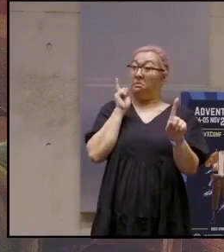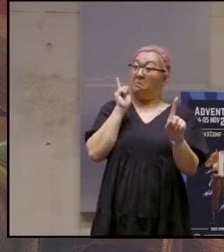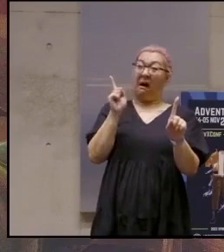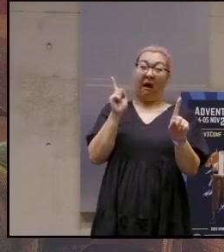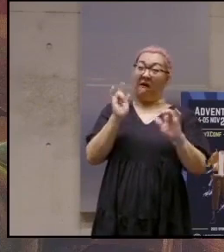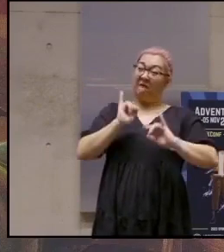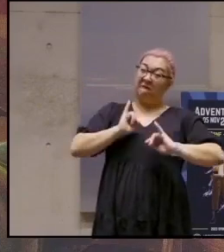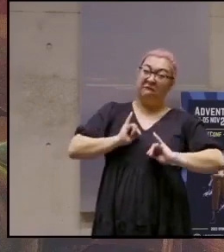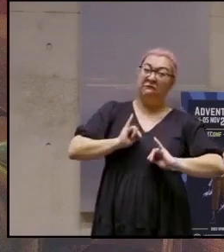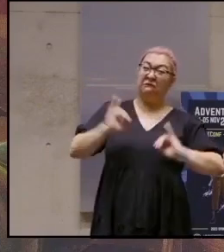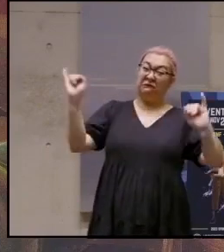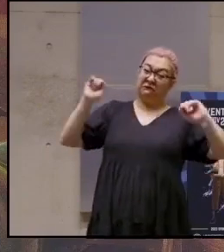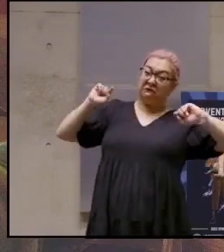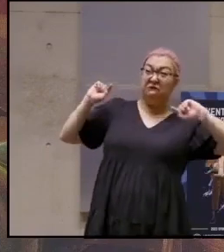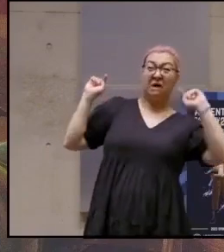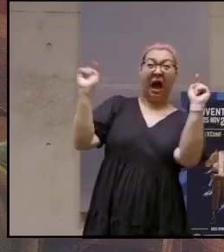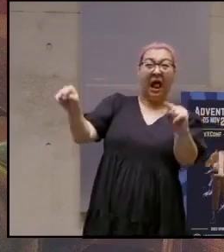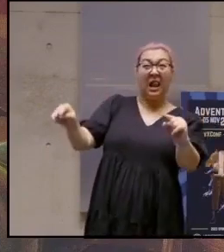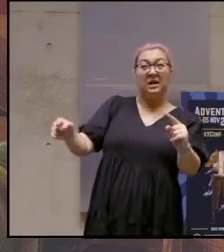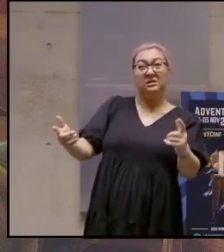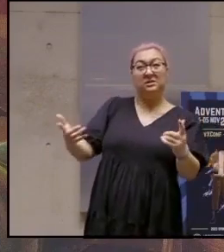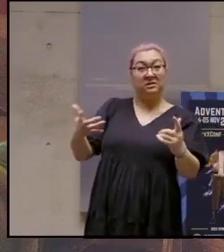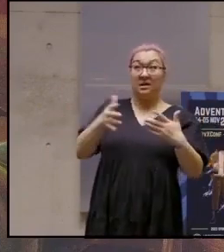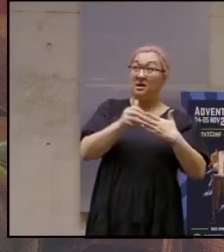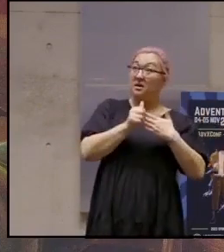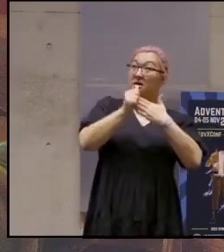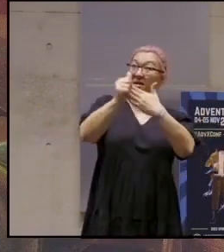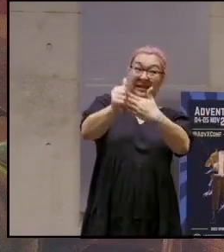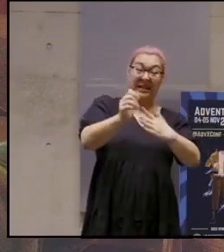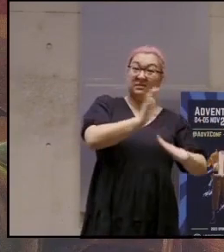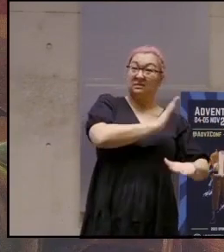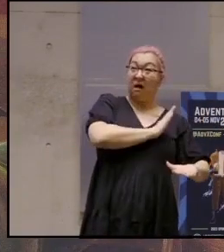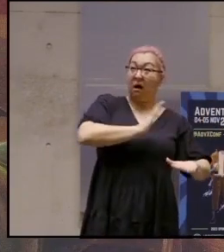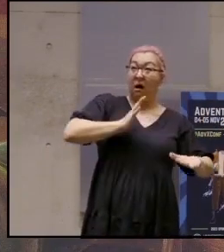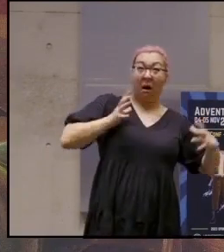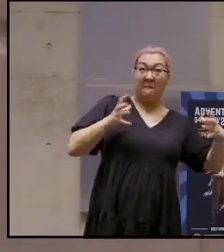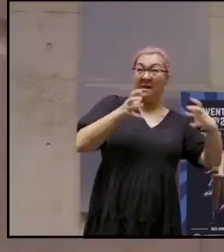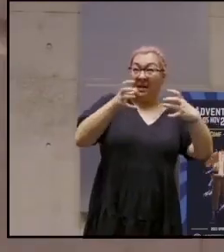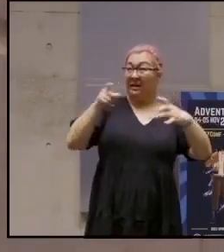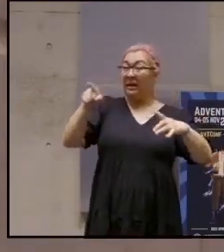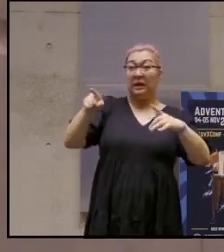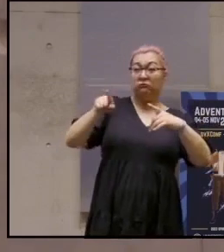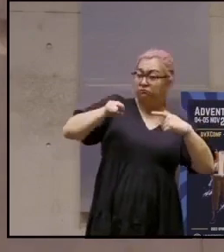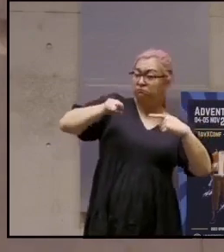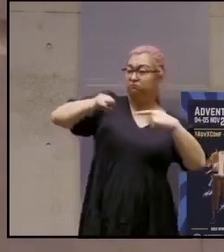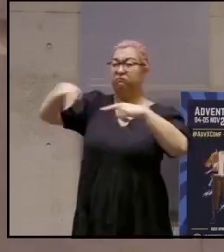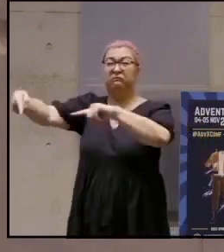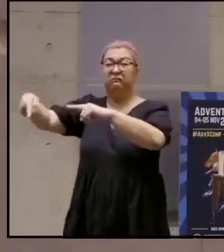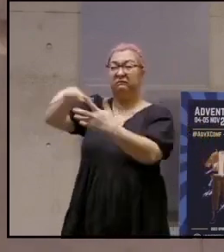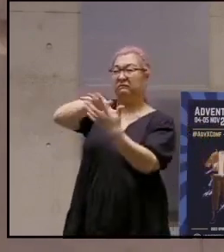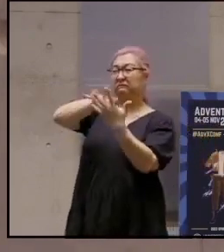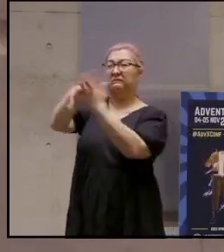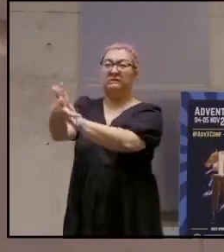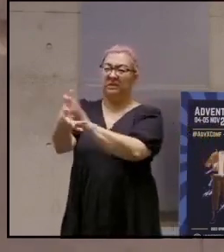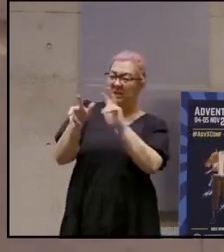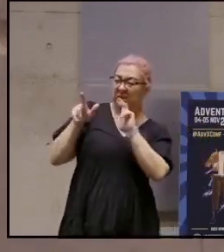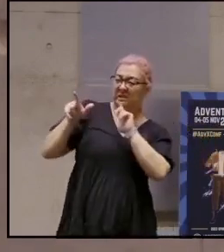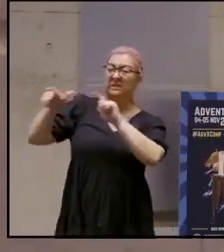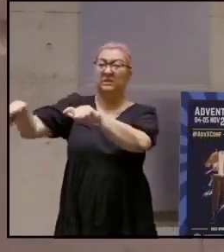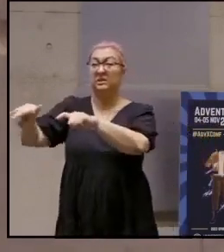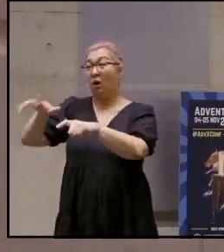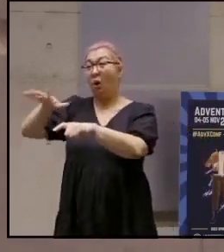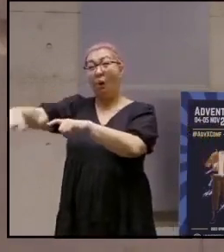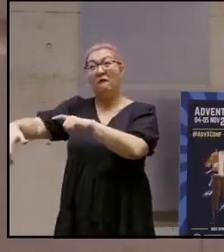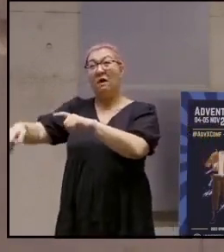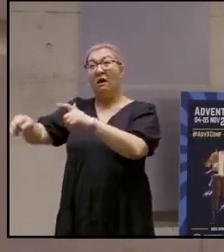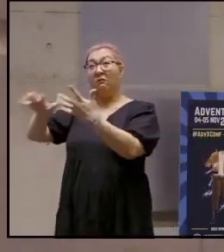excess of the army that he headed as it sacked and brutalized cities across Mexico. Allende, on the other hand, hated this.